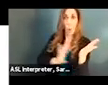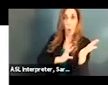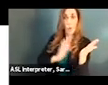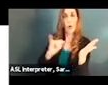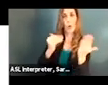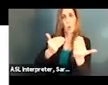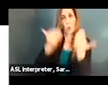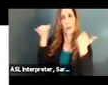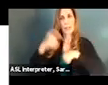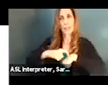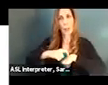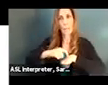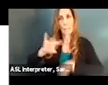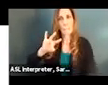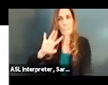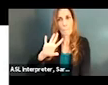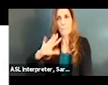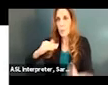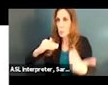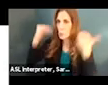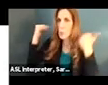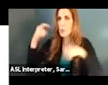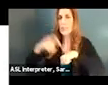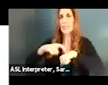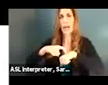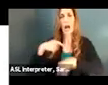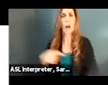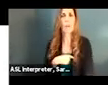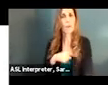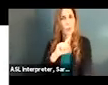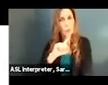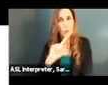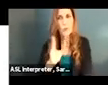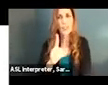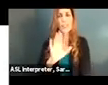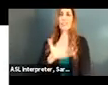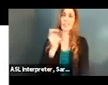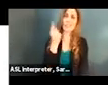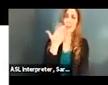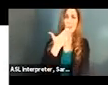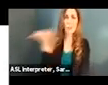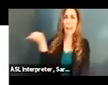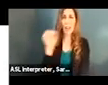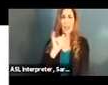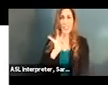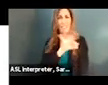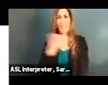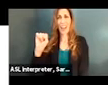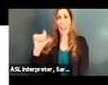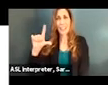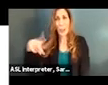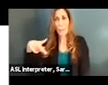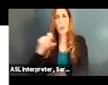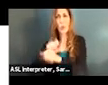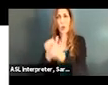time intensive. And so we really, and it's better if the SLP that's working with